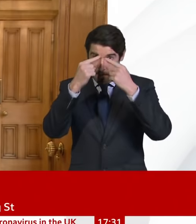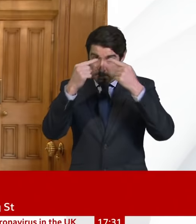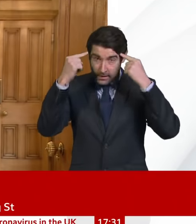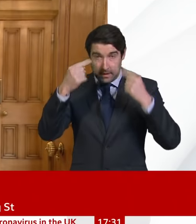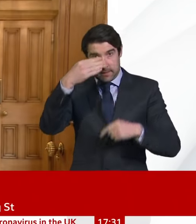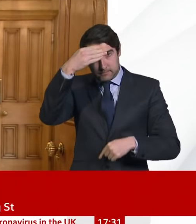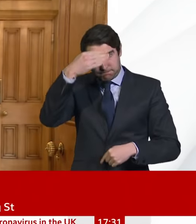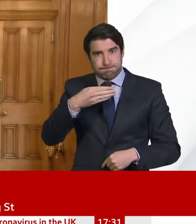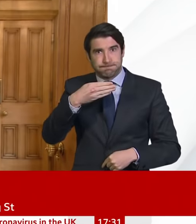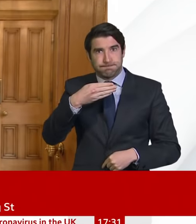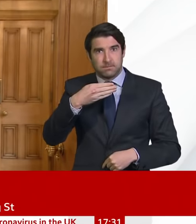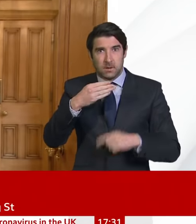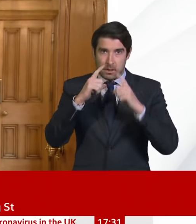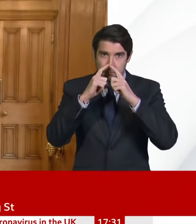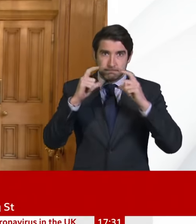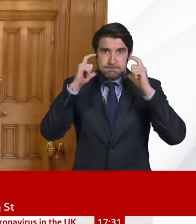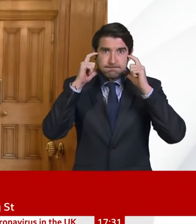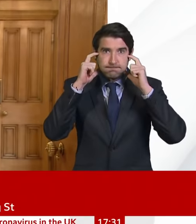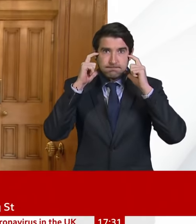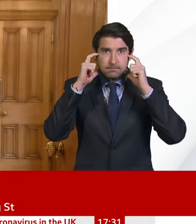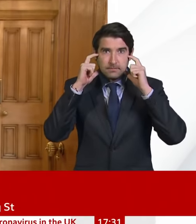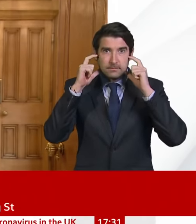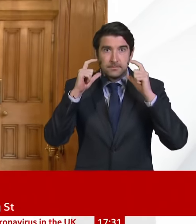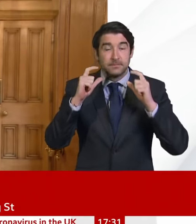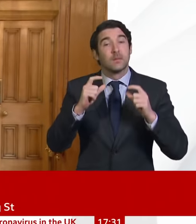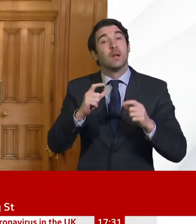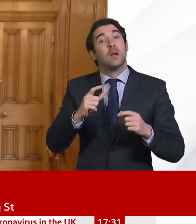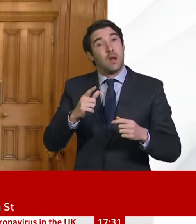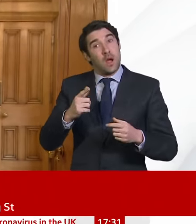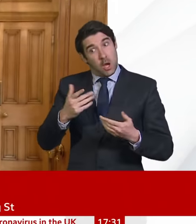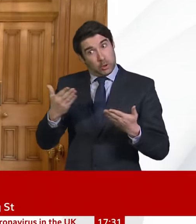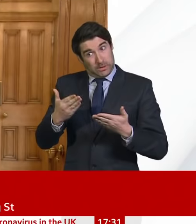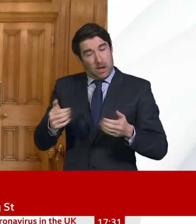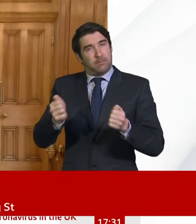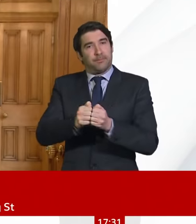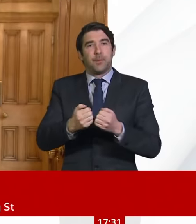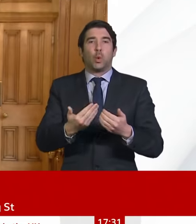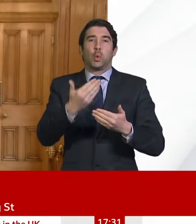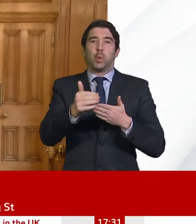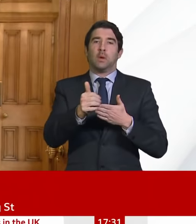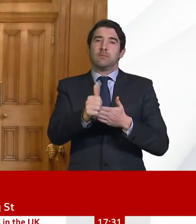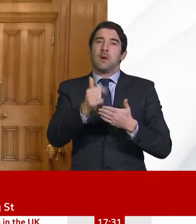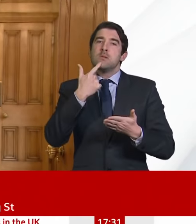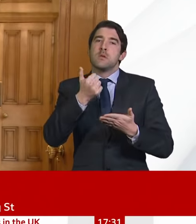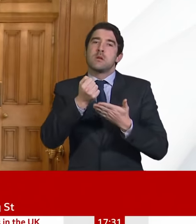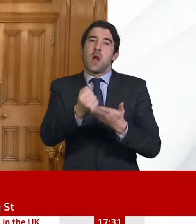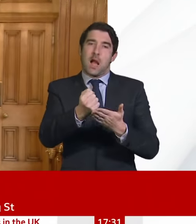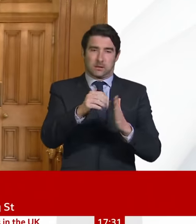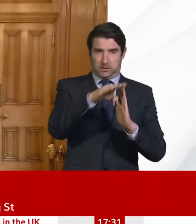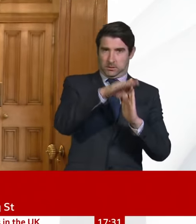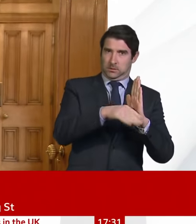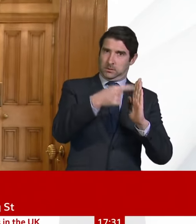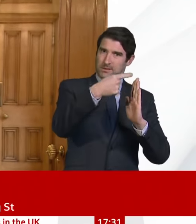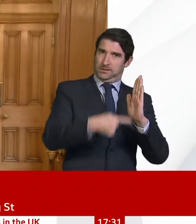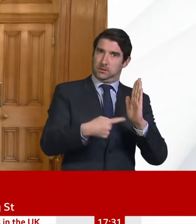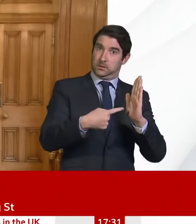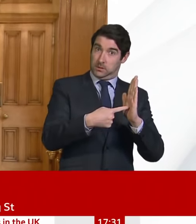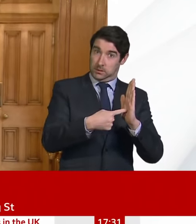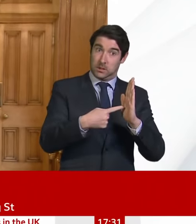announced the upgraded Ppe Standards that people should use and expect. The upgraded guidance has been developed